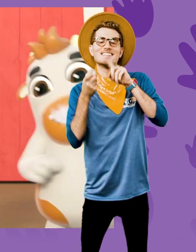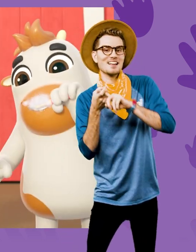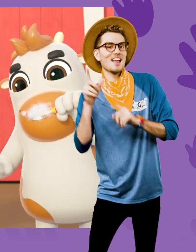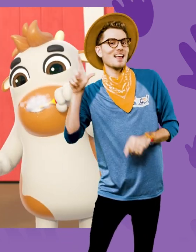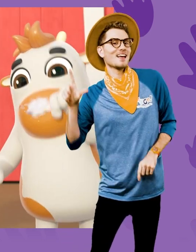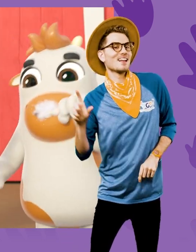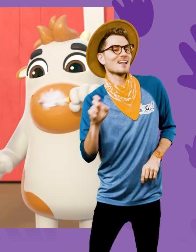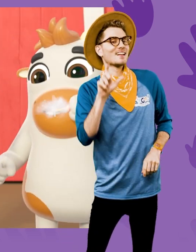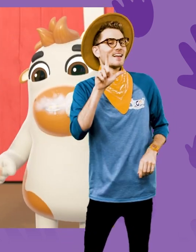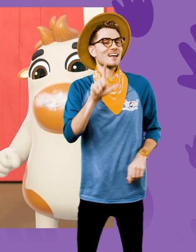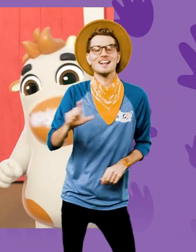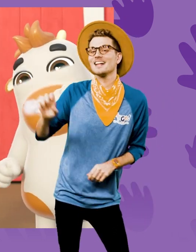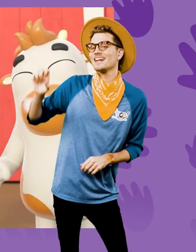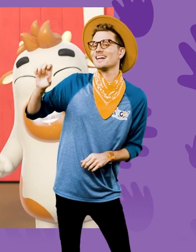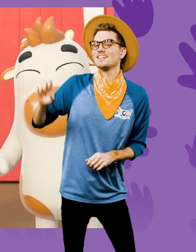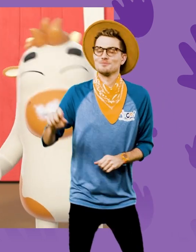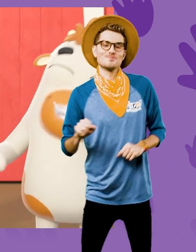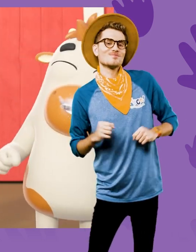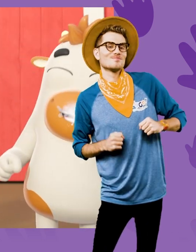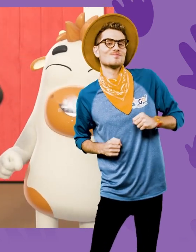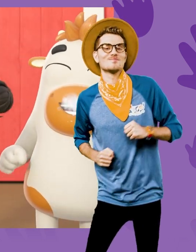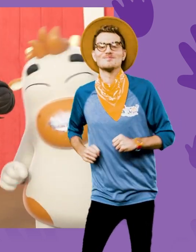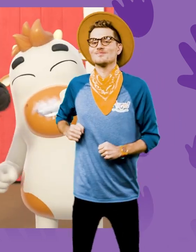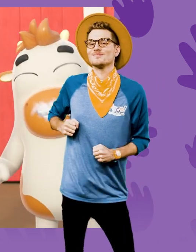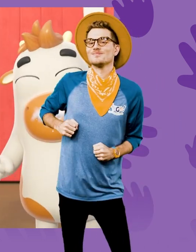friends at Lellobee.